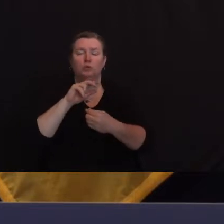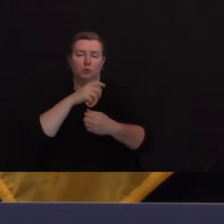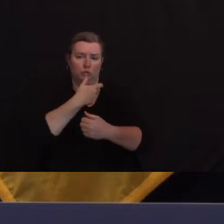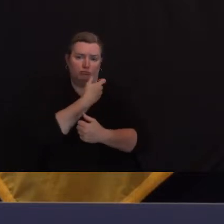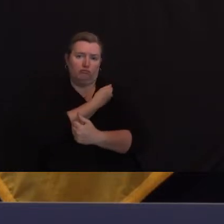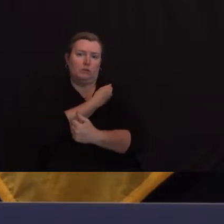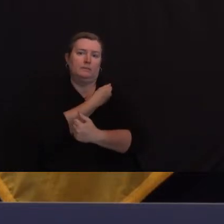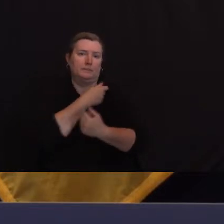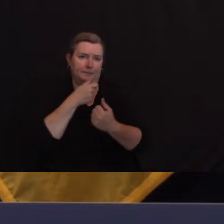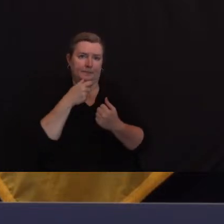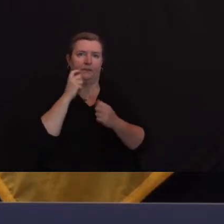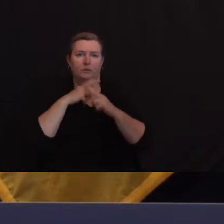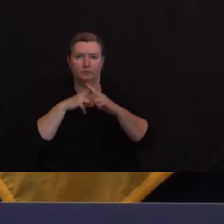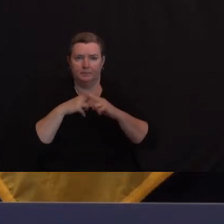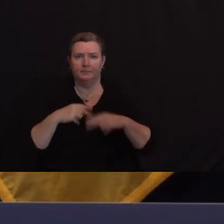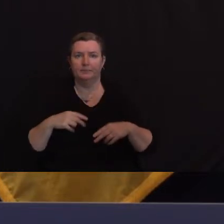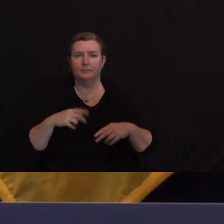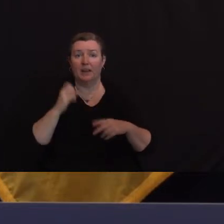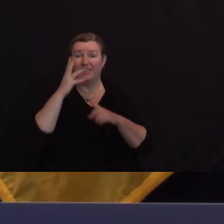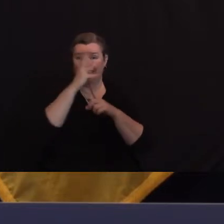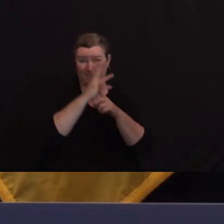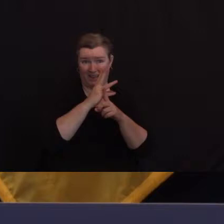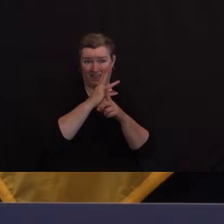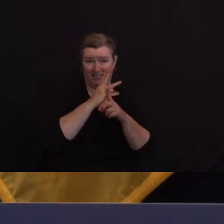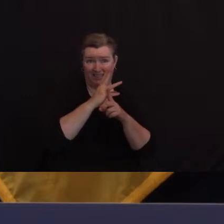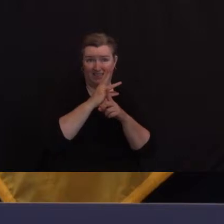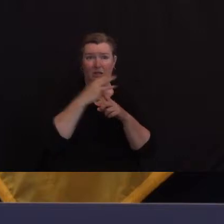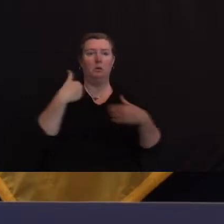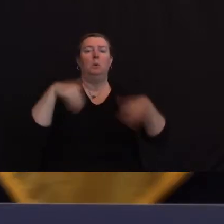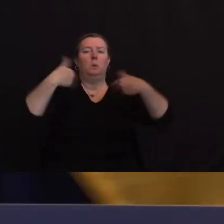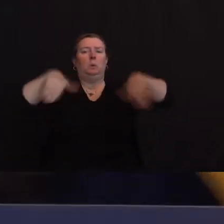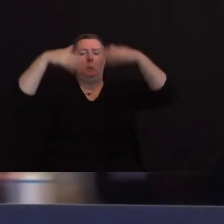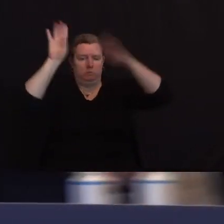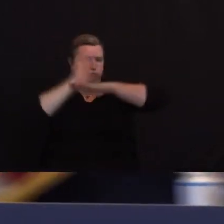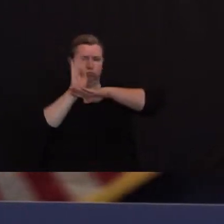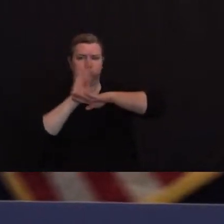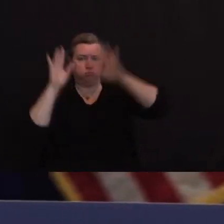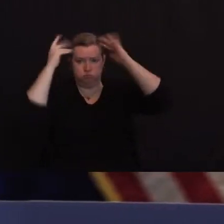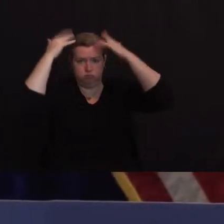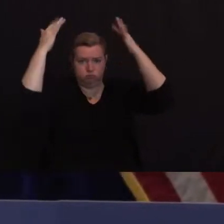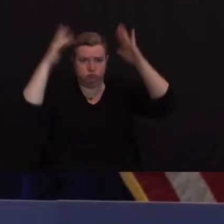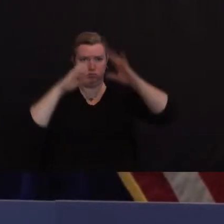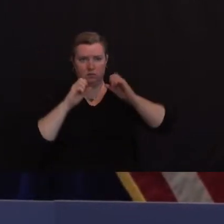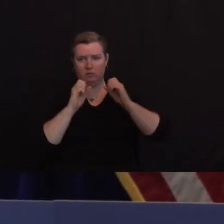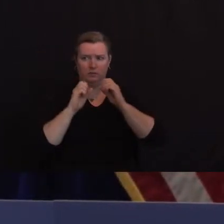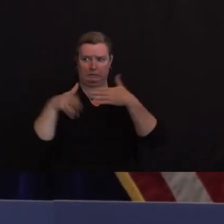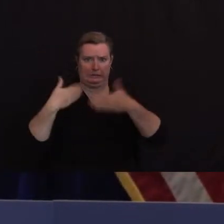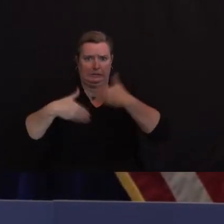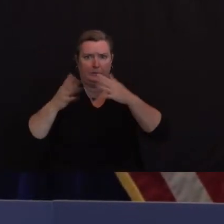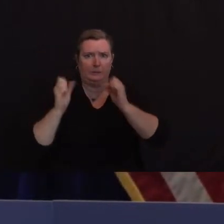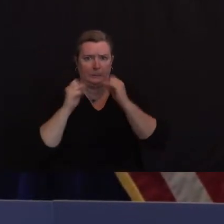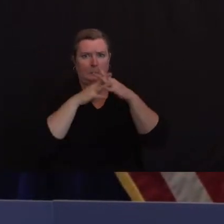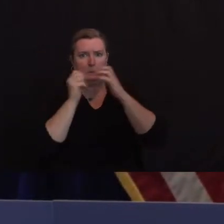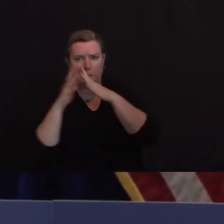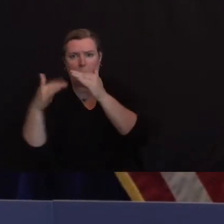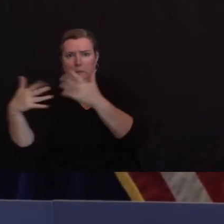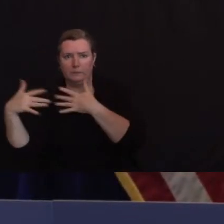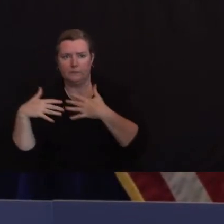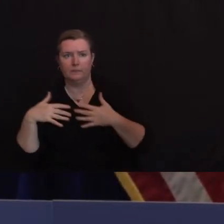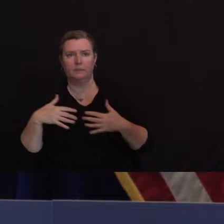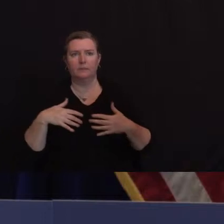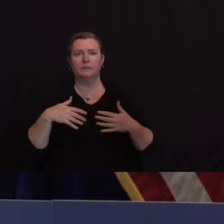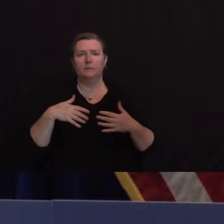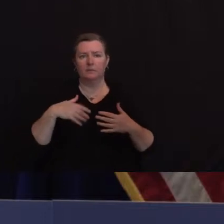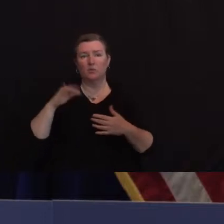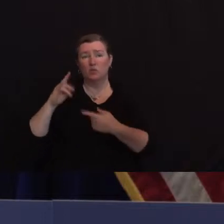weeks. Let there be no doubt about it. I don't know how you react to that, but please jump in. Exactly right. It all depends on whether it moves from 8 months to 6